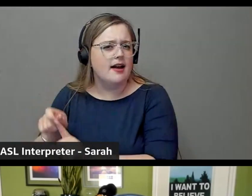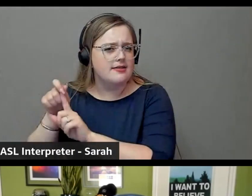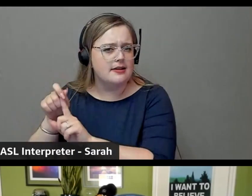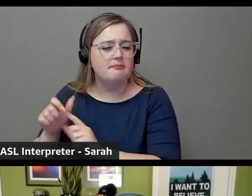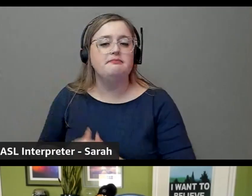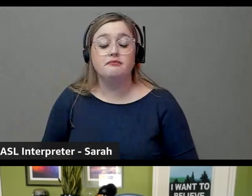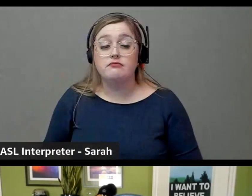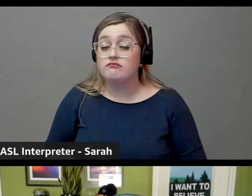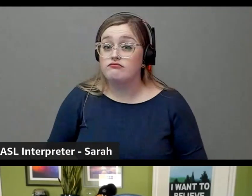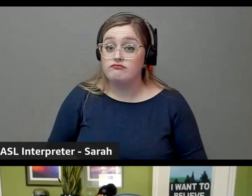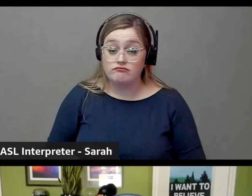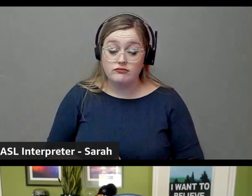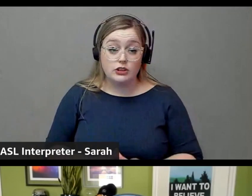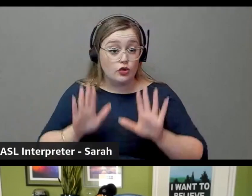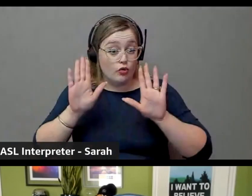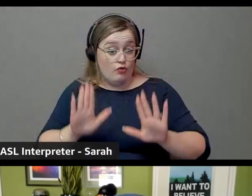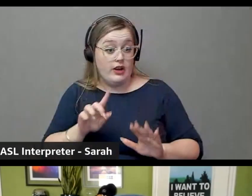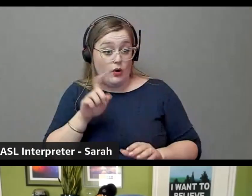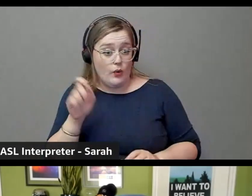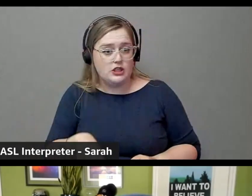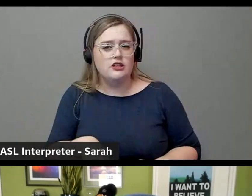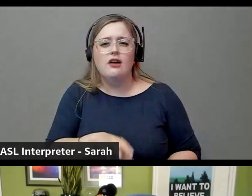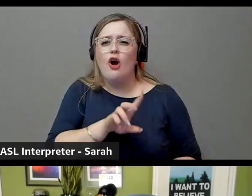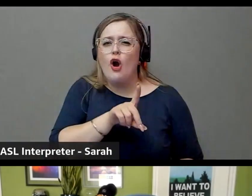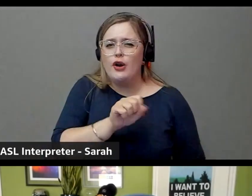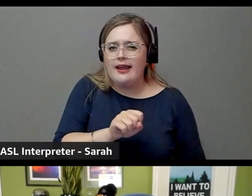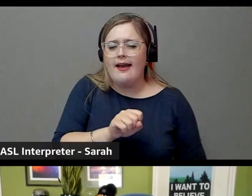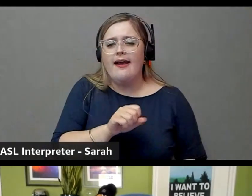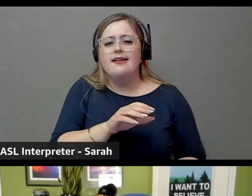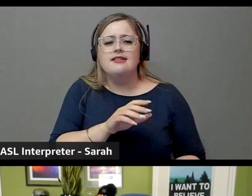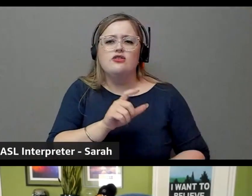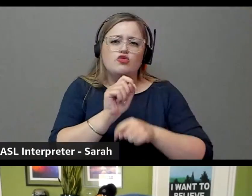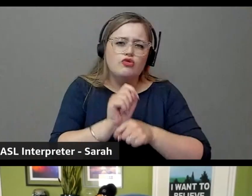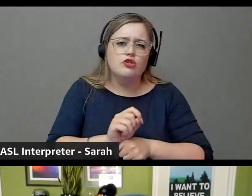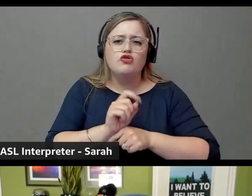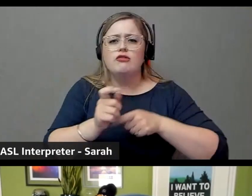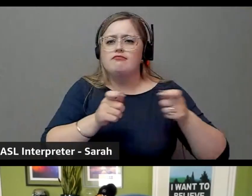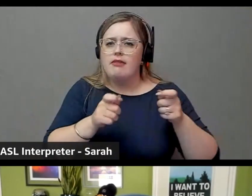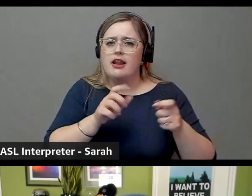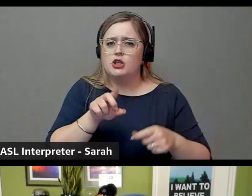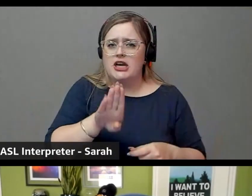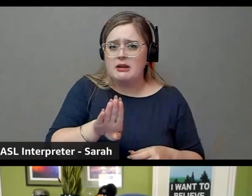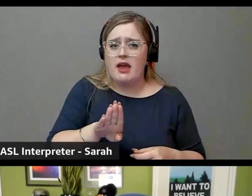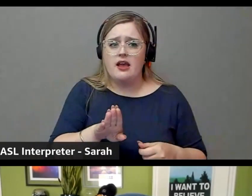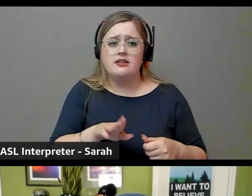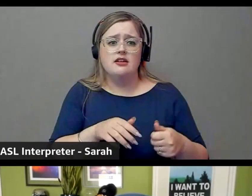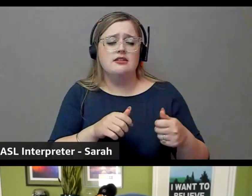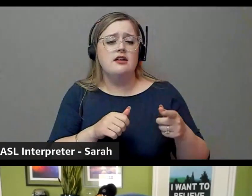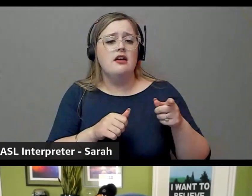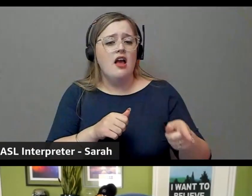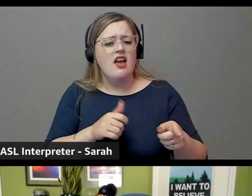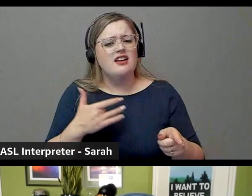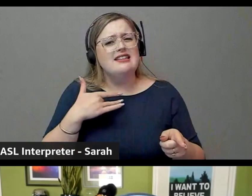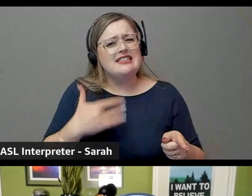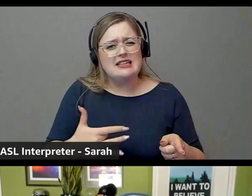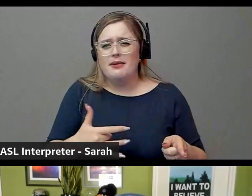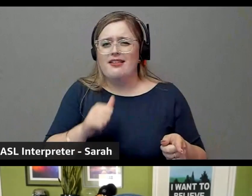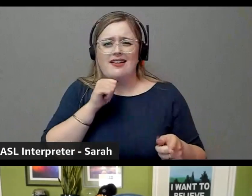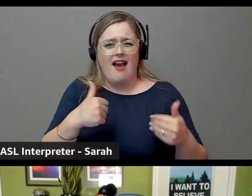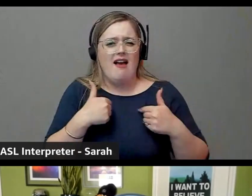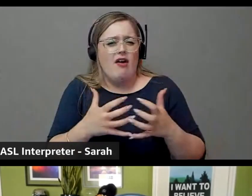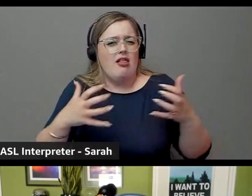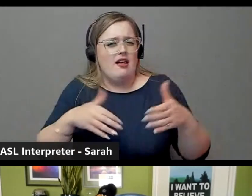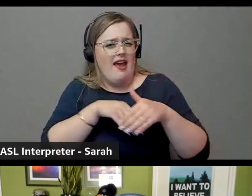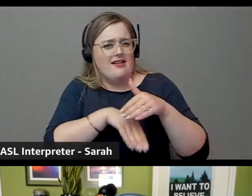So with RDS and traditional managed databases, which are awesome, traditionally you don't get much access to the